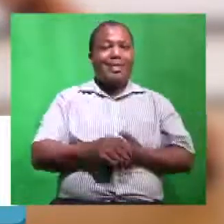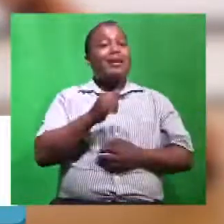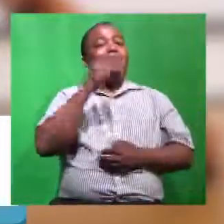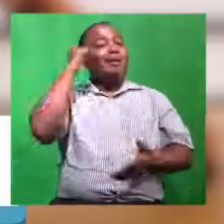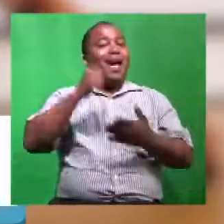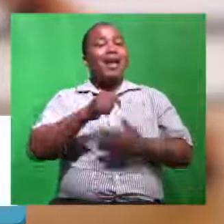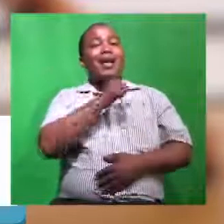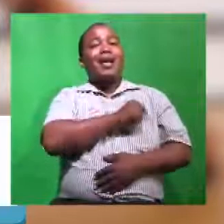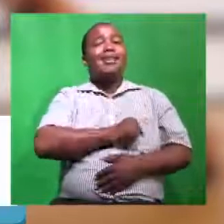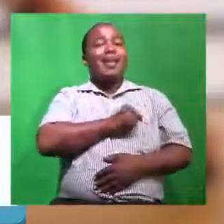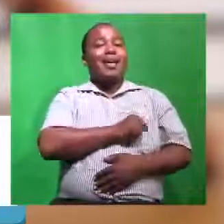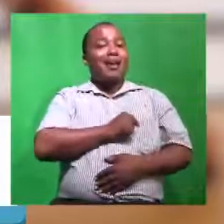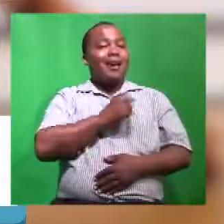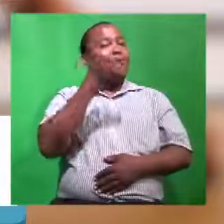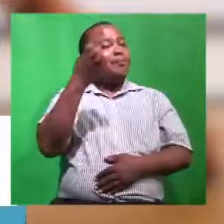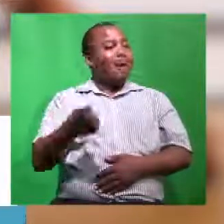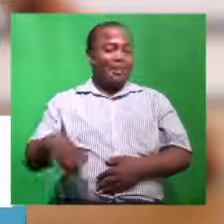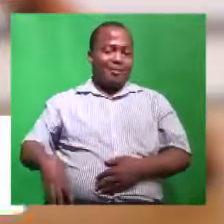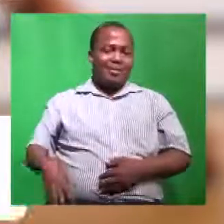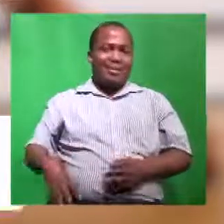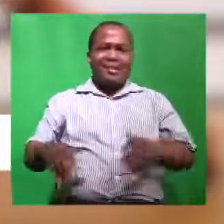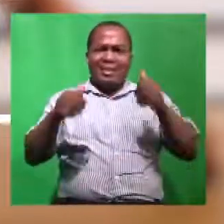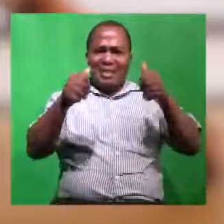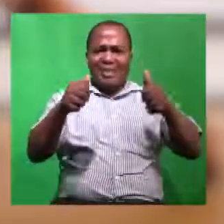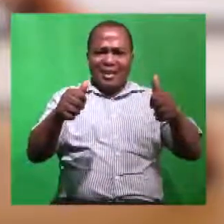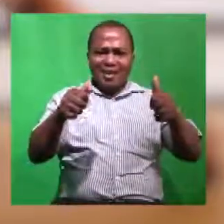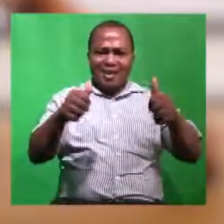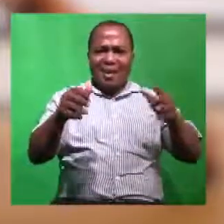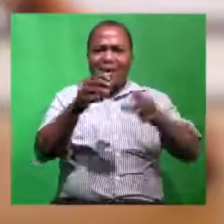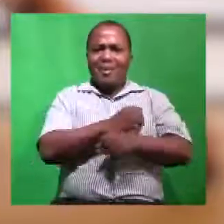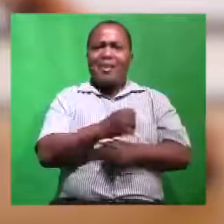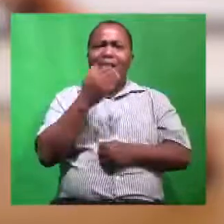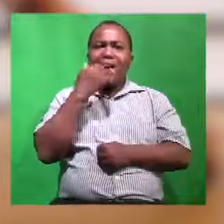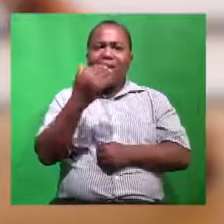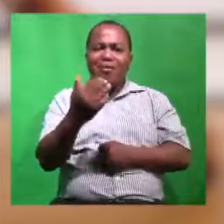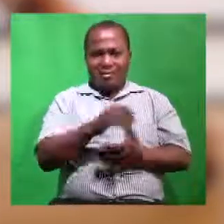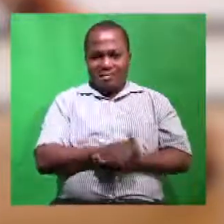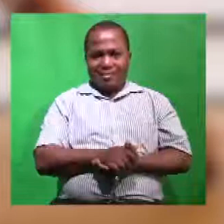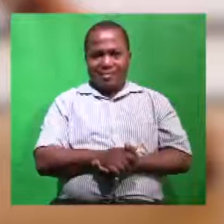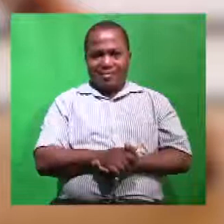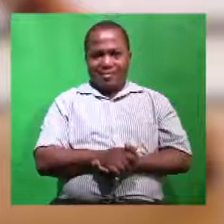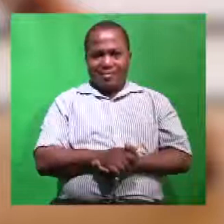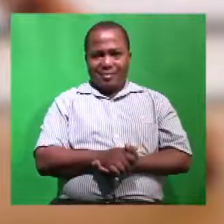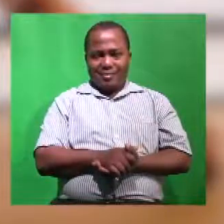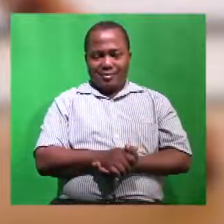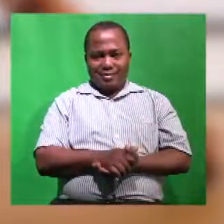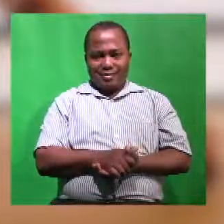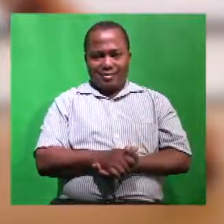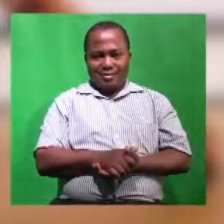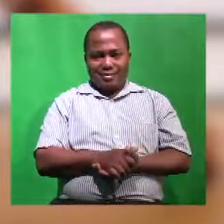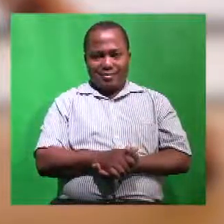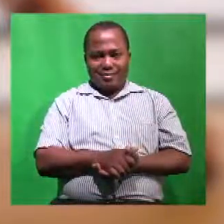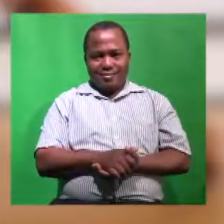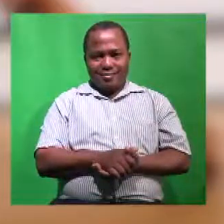So, I hope that my student, you will get my information, whatever culture you can get from